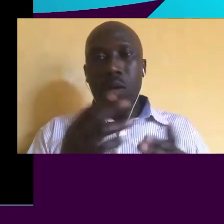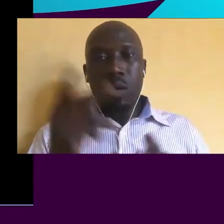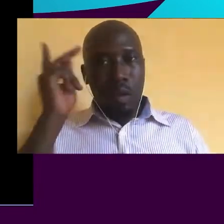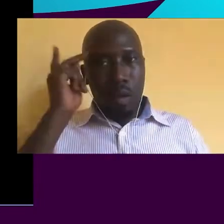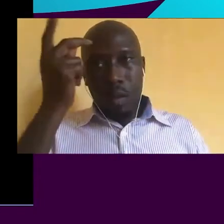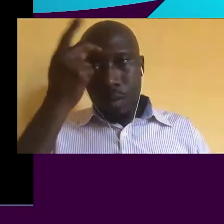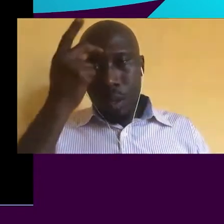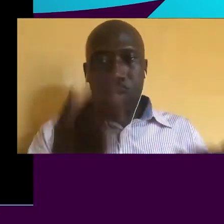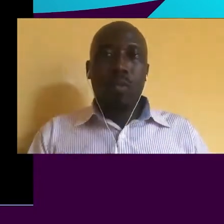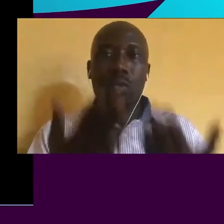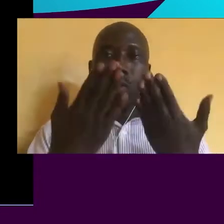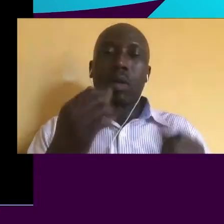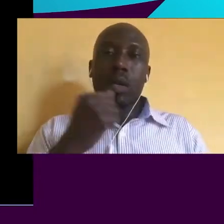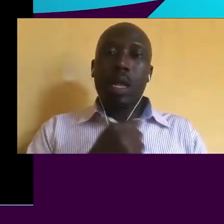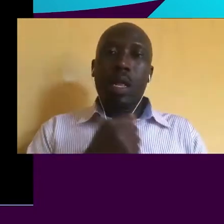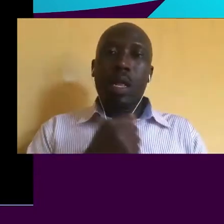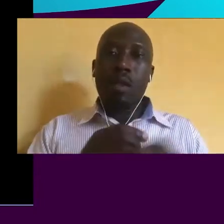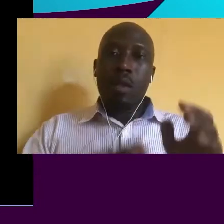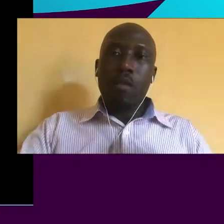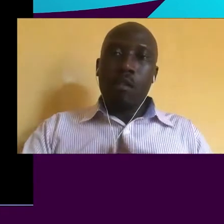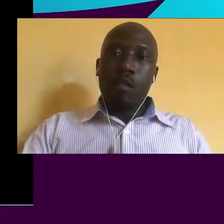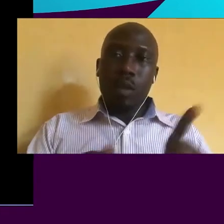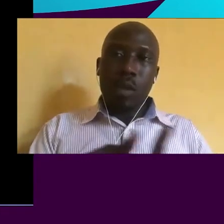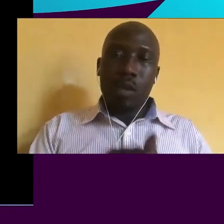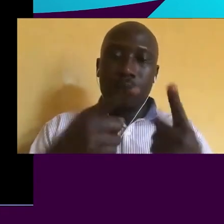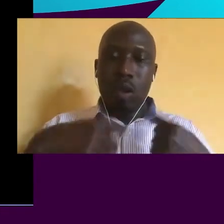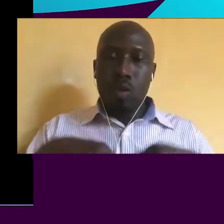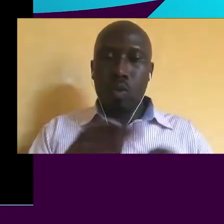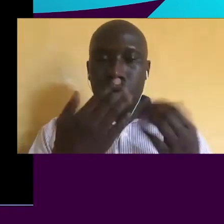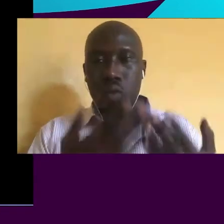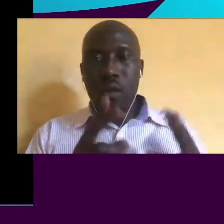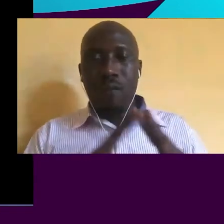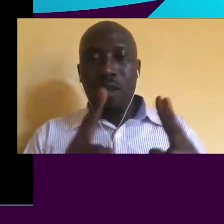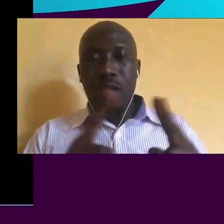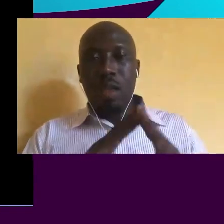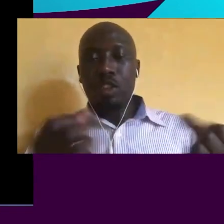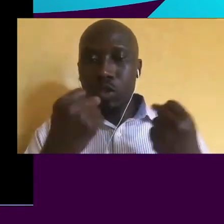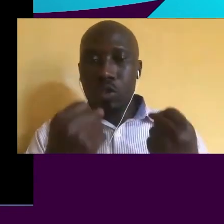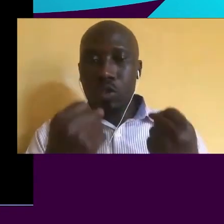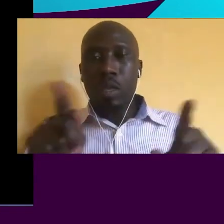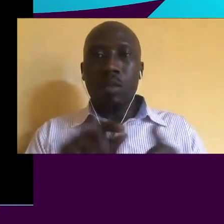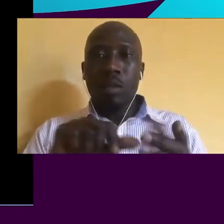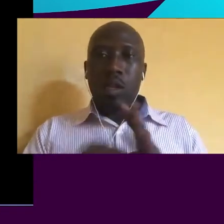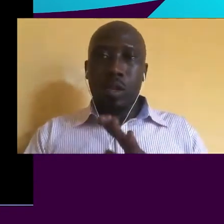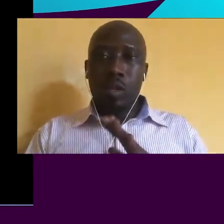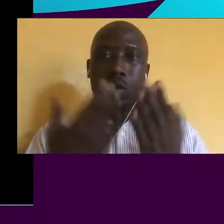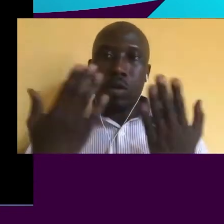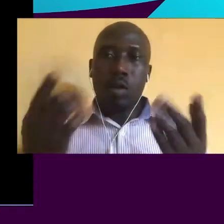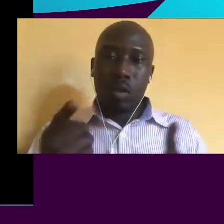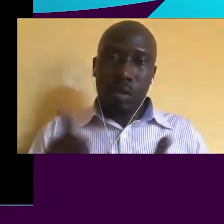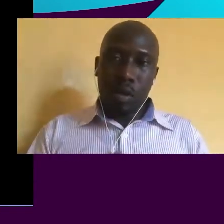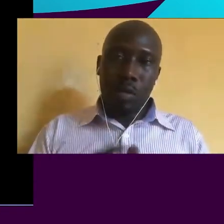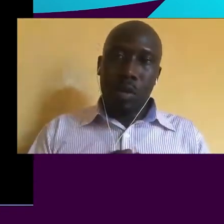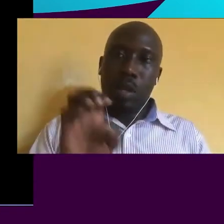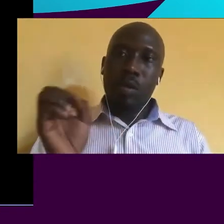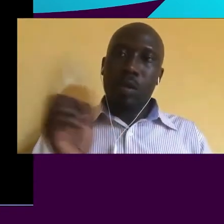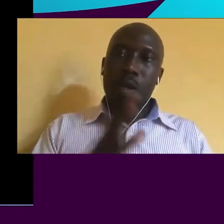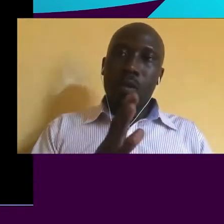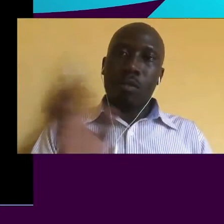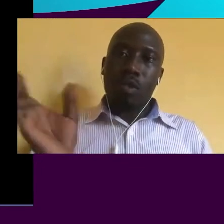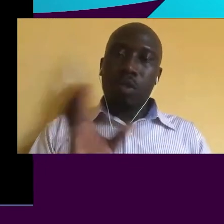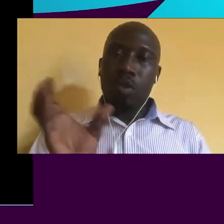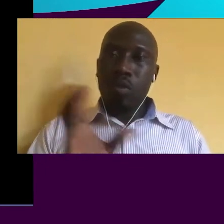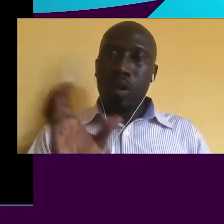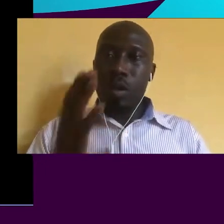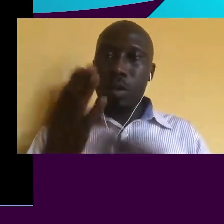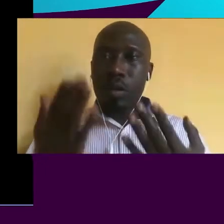football, and we are very strong on this. And the executive committee has policies that are